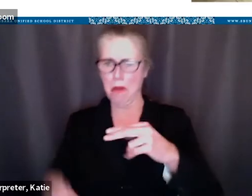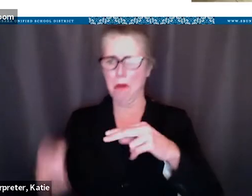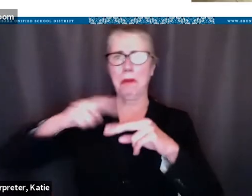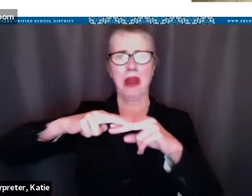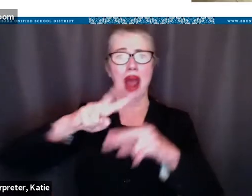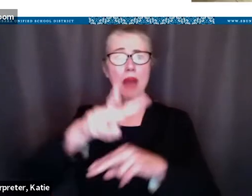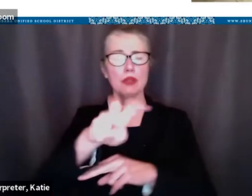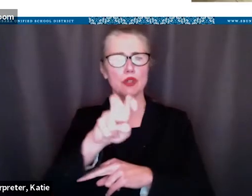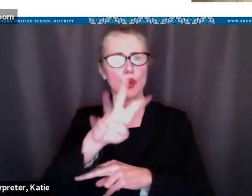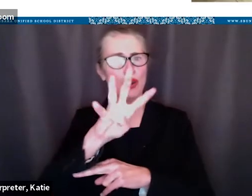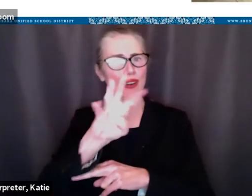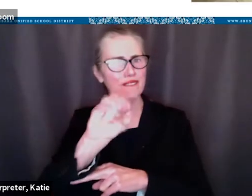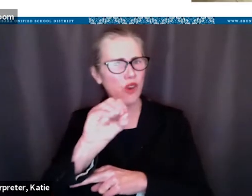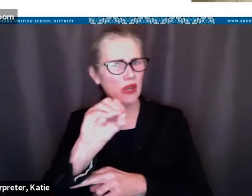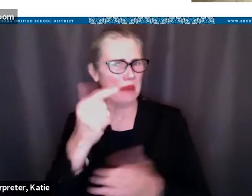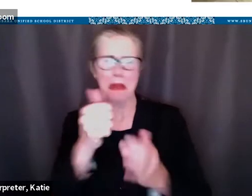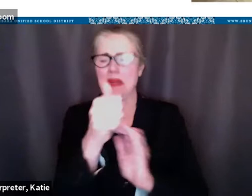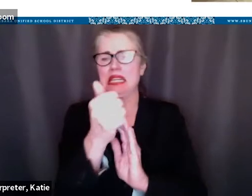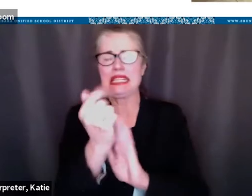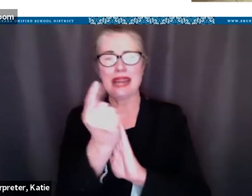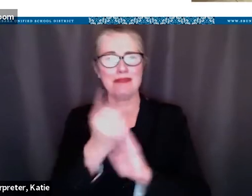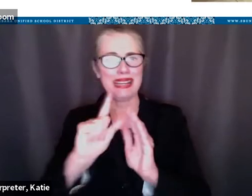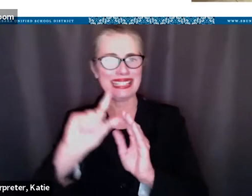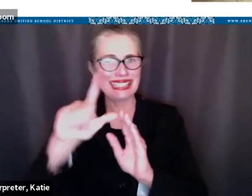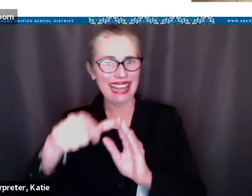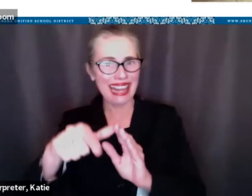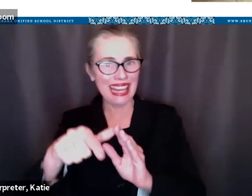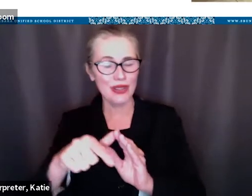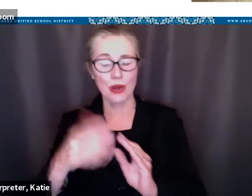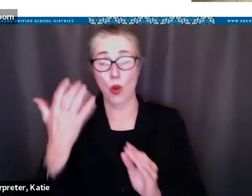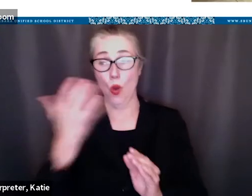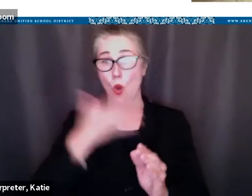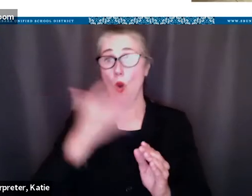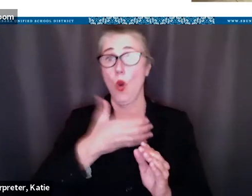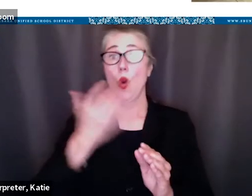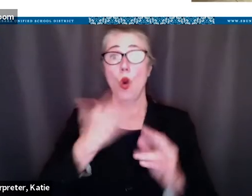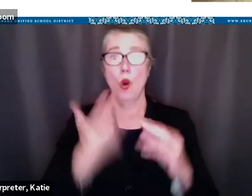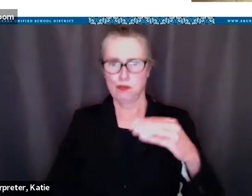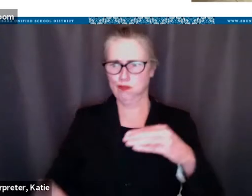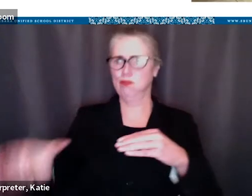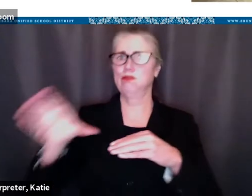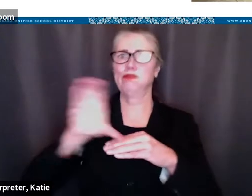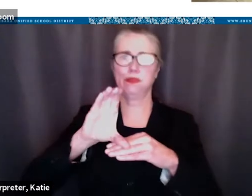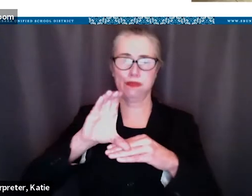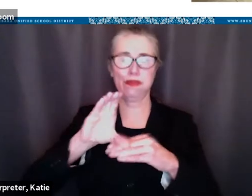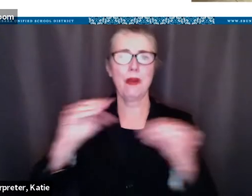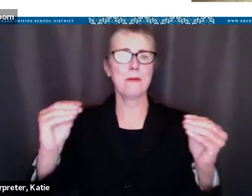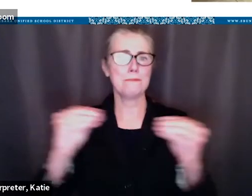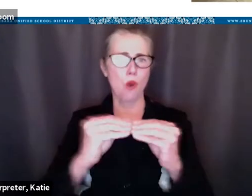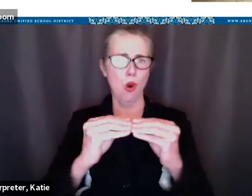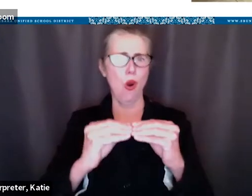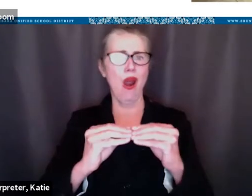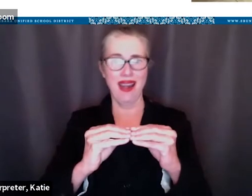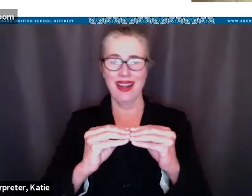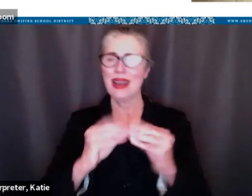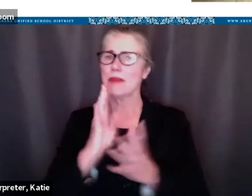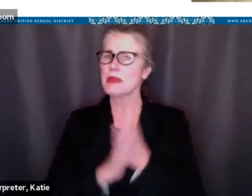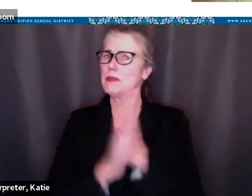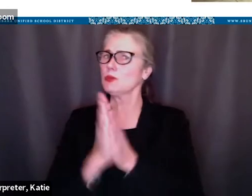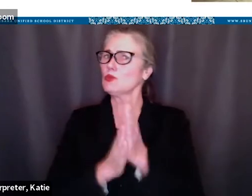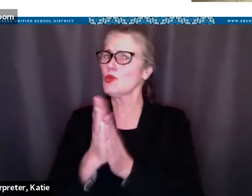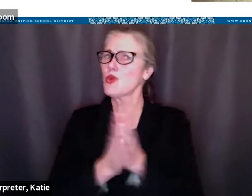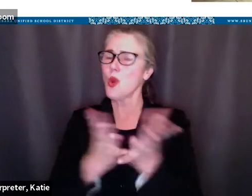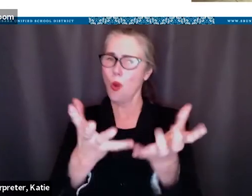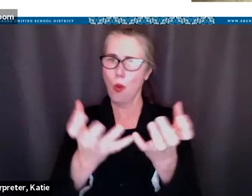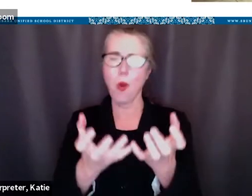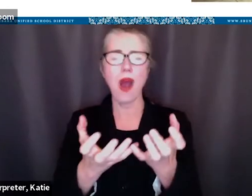so uh just to let you know we're seeing that there is really high desire and need